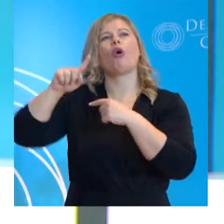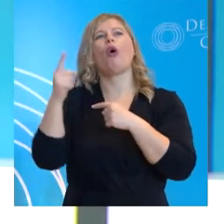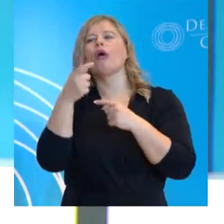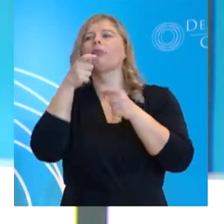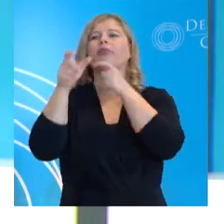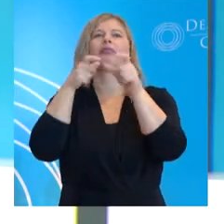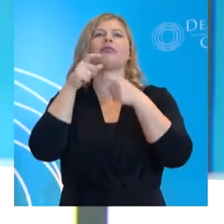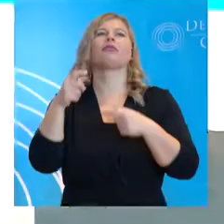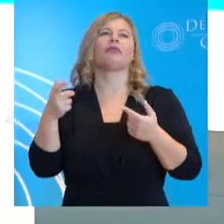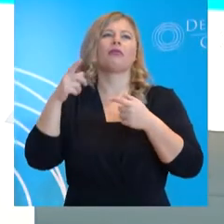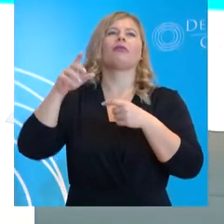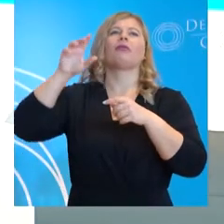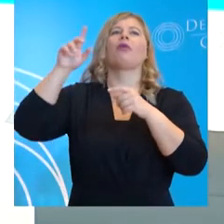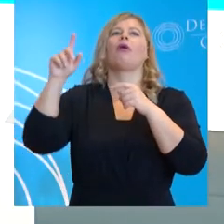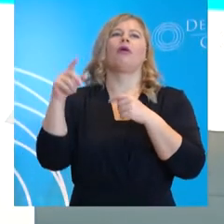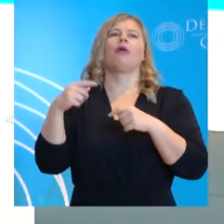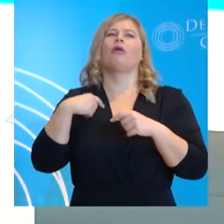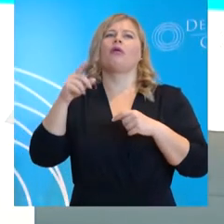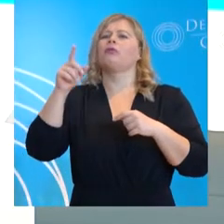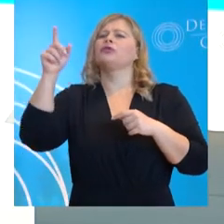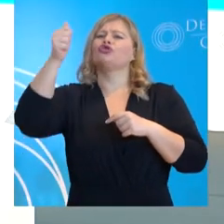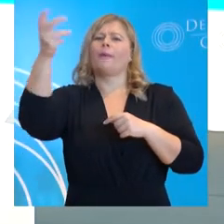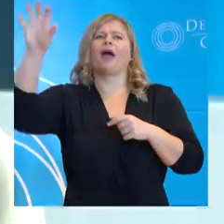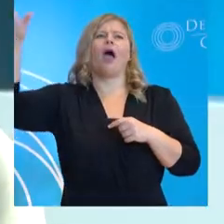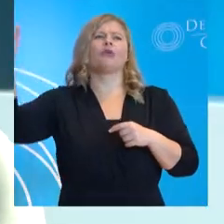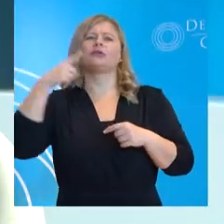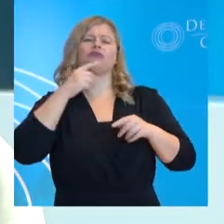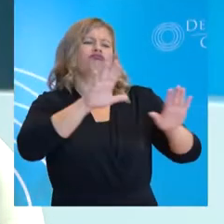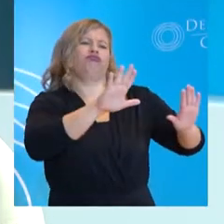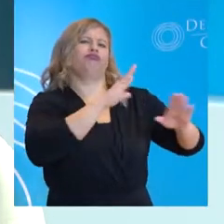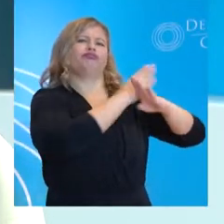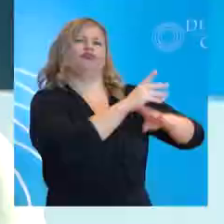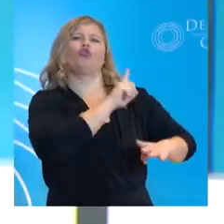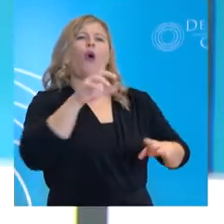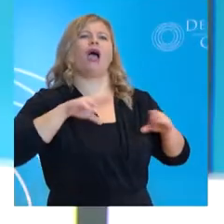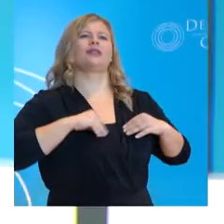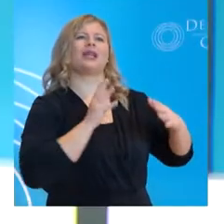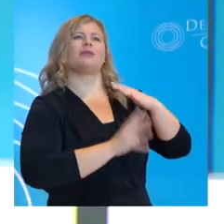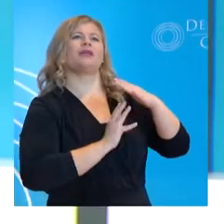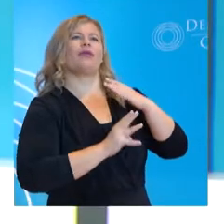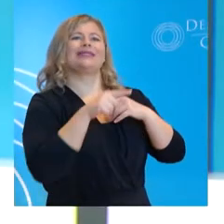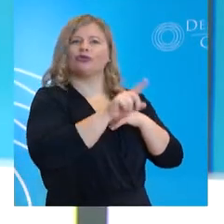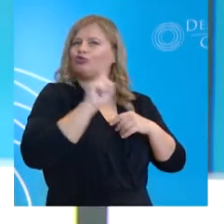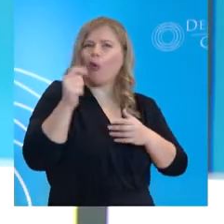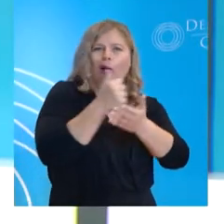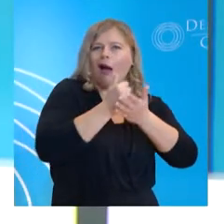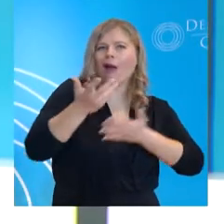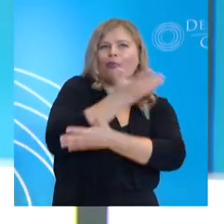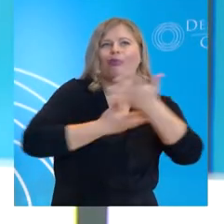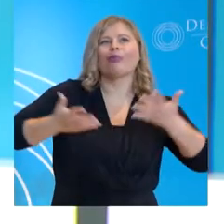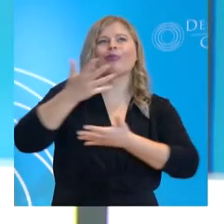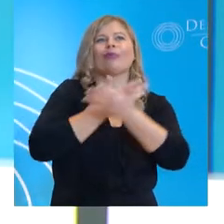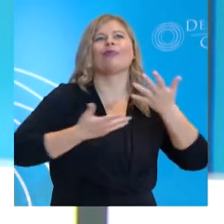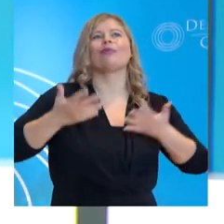this not to be their problem at all, placing all mostly the burden. Northern countries. Yeah, placing all their, or eastern countries, right. Placing all the